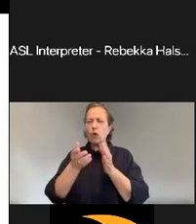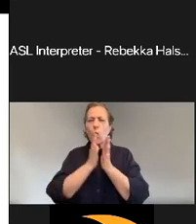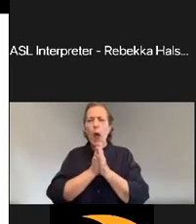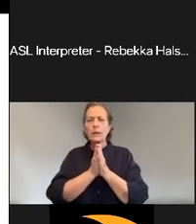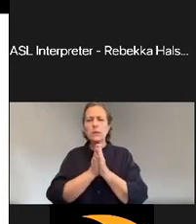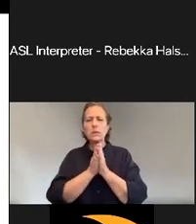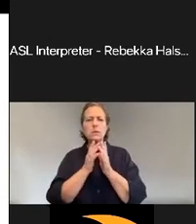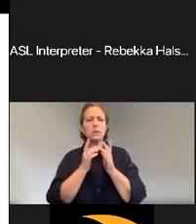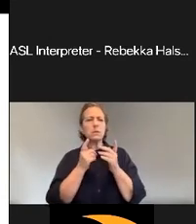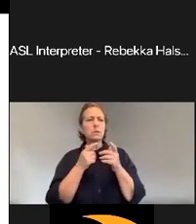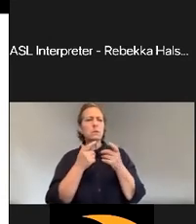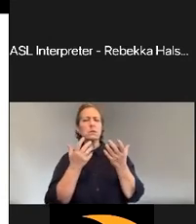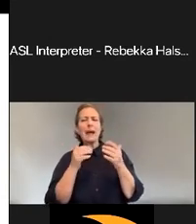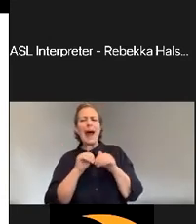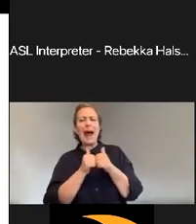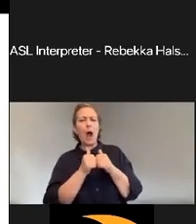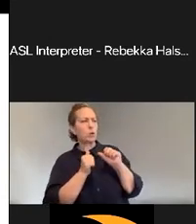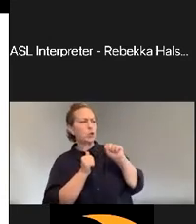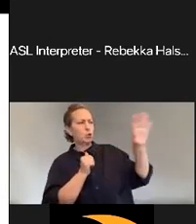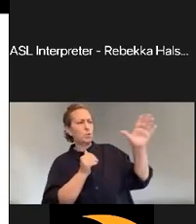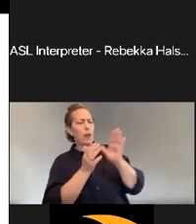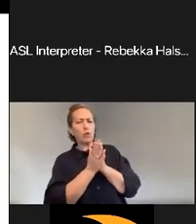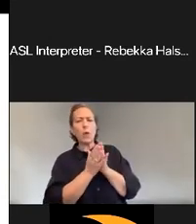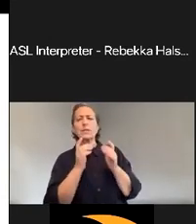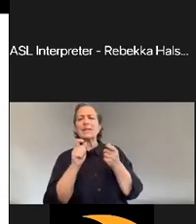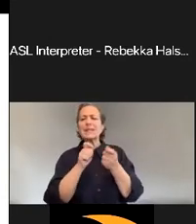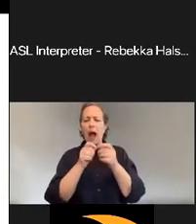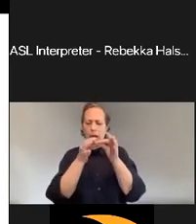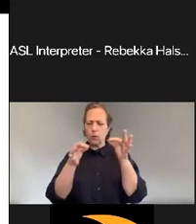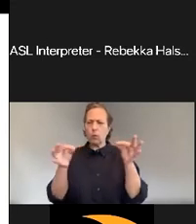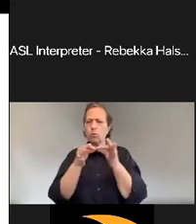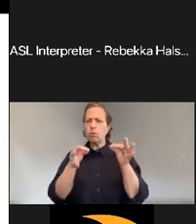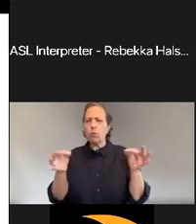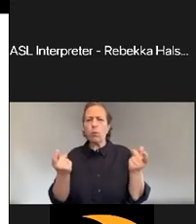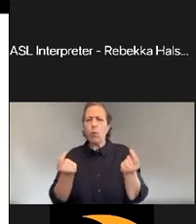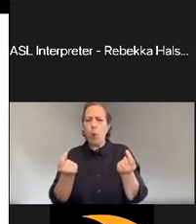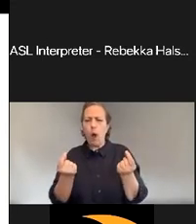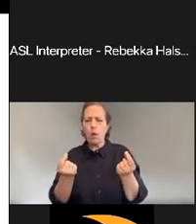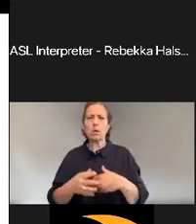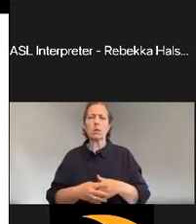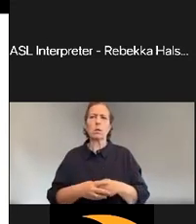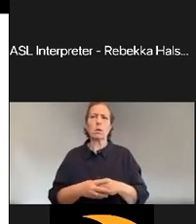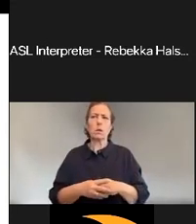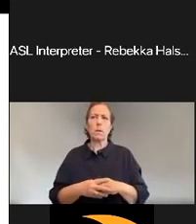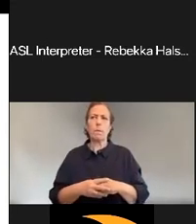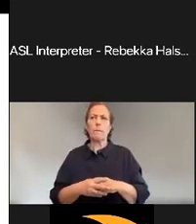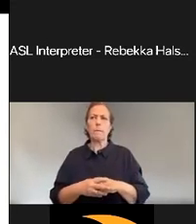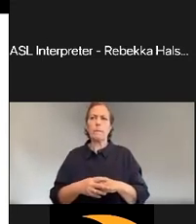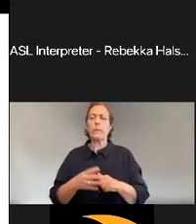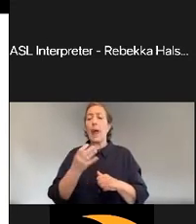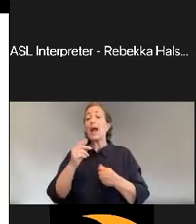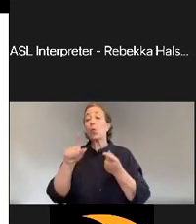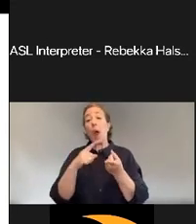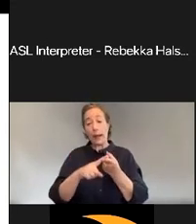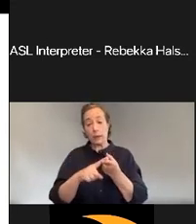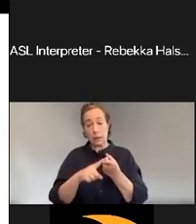parents said in their request. We would certainly be interested in finding out when the request was made, in part